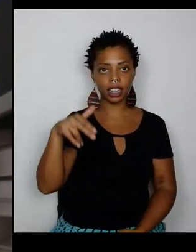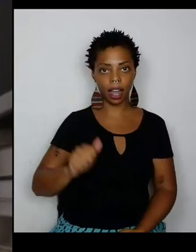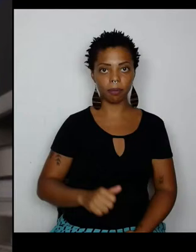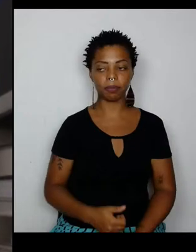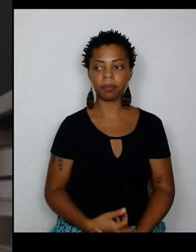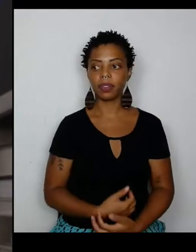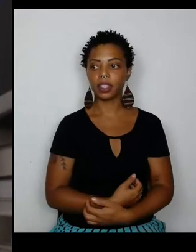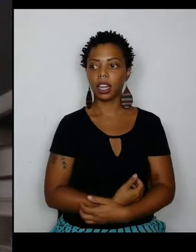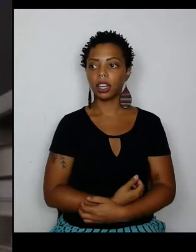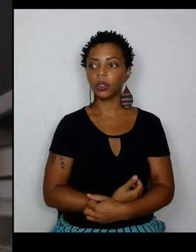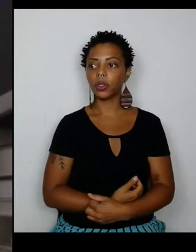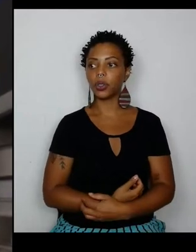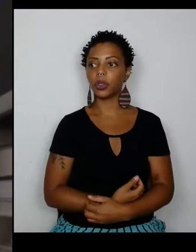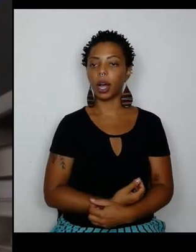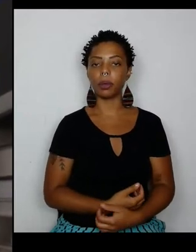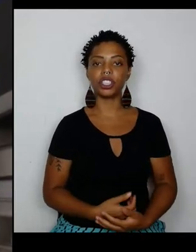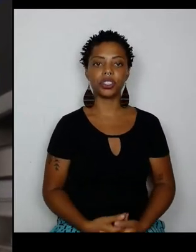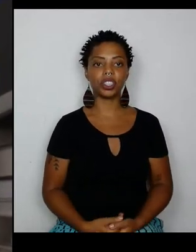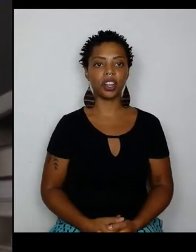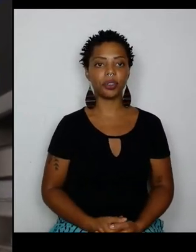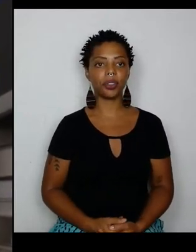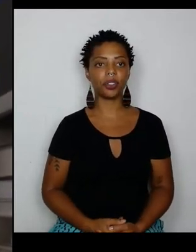irina over to you